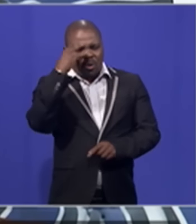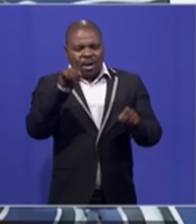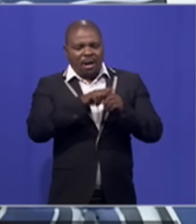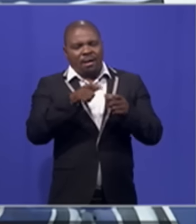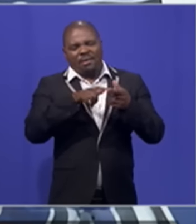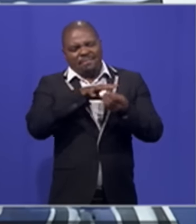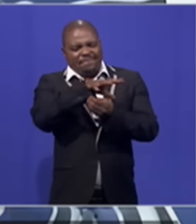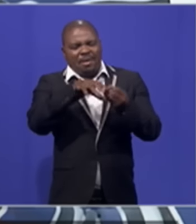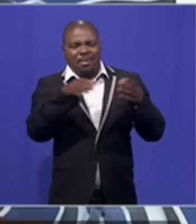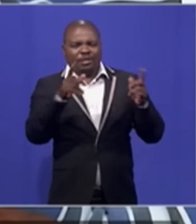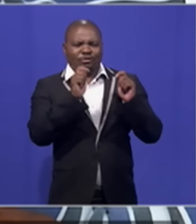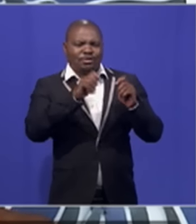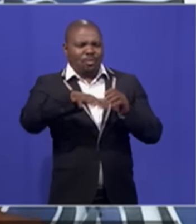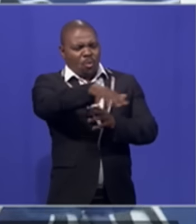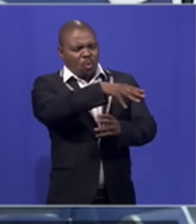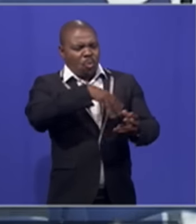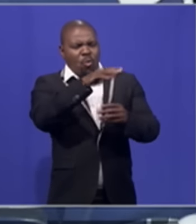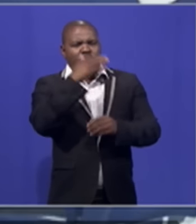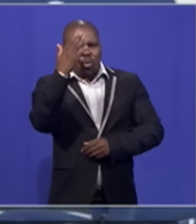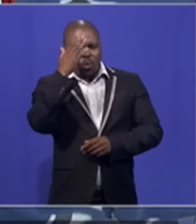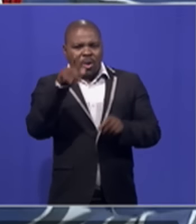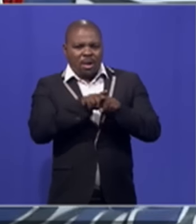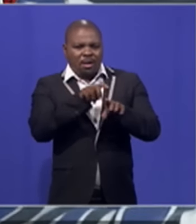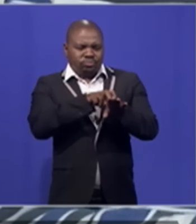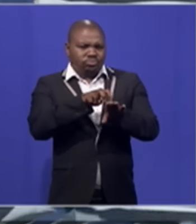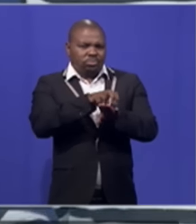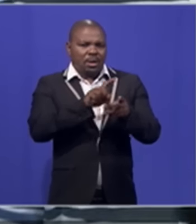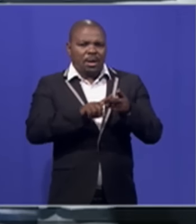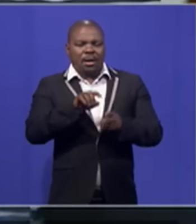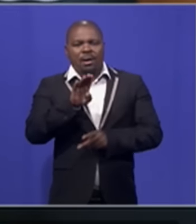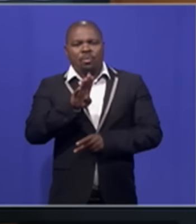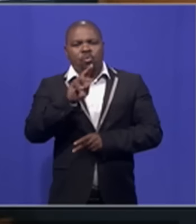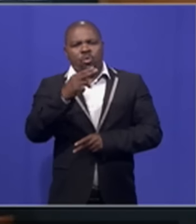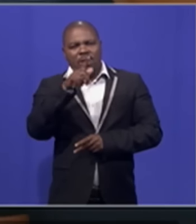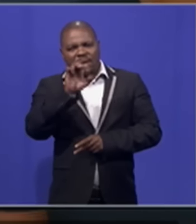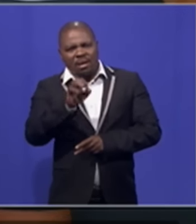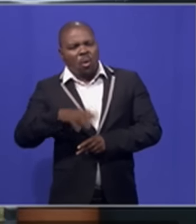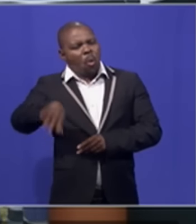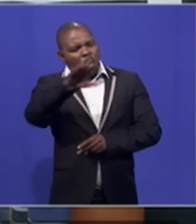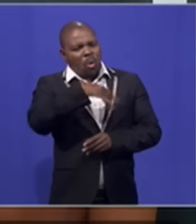family ne re tsebana ka ofela bonaledi sa ba ile le bo bohle ka ofela